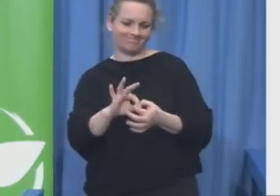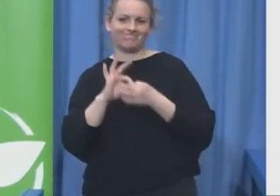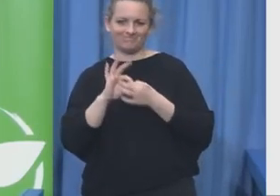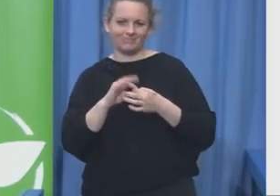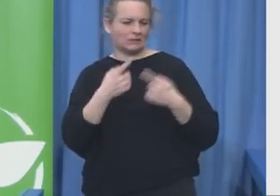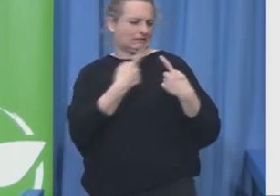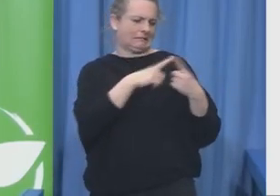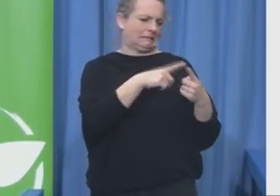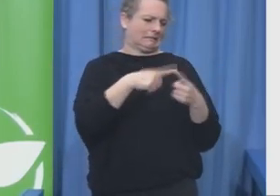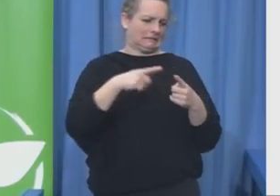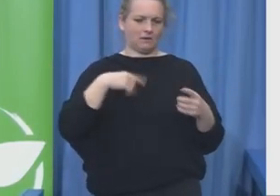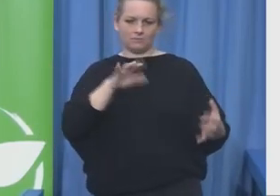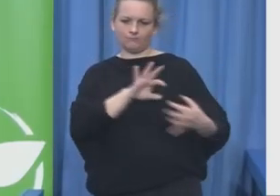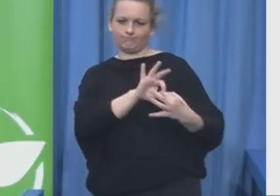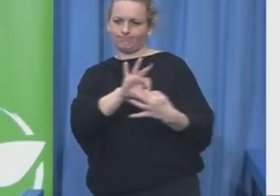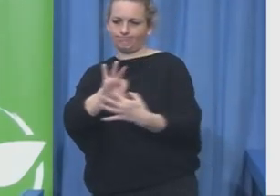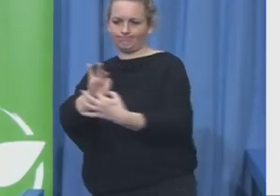Yes, so this is